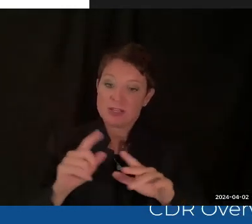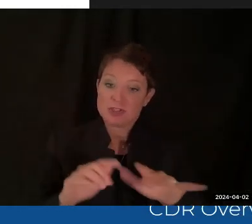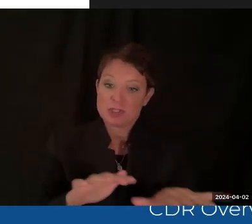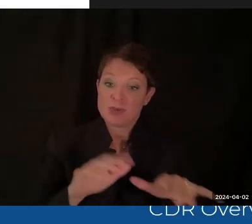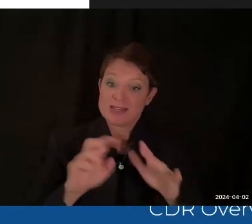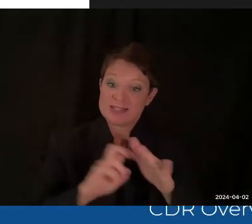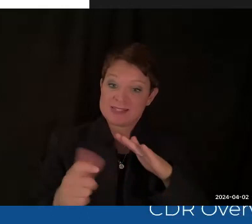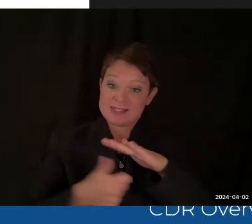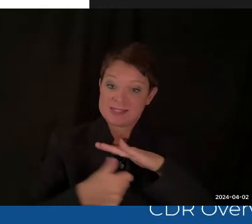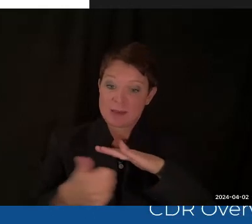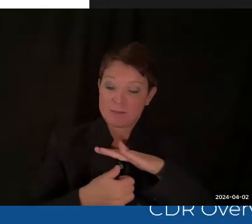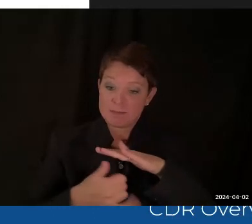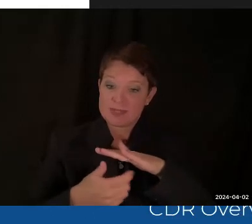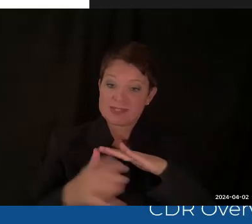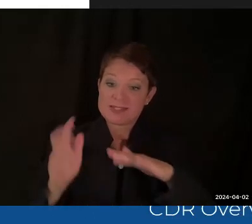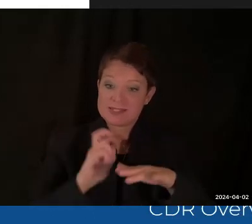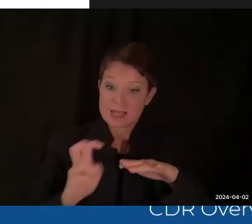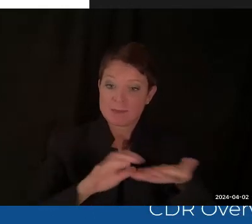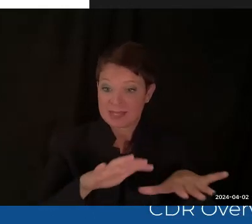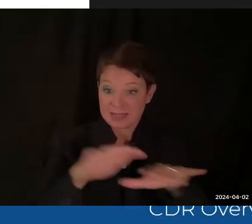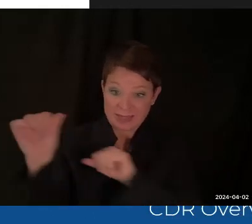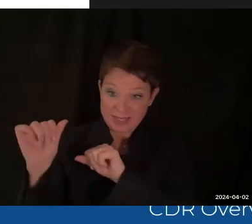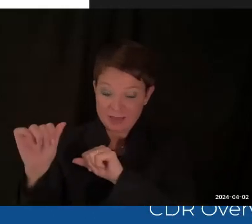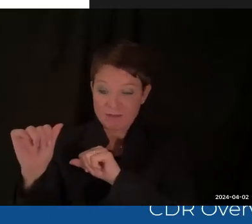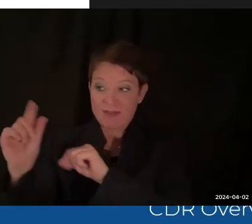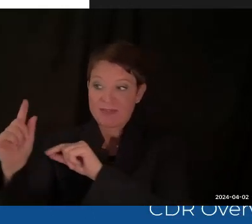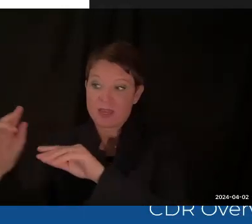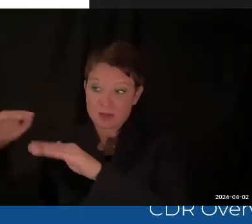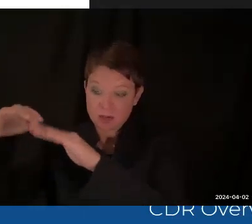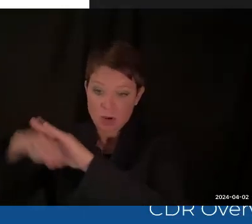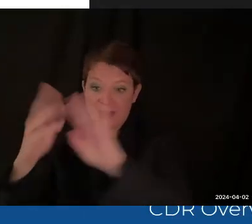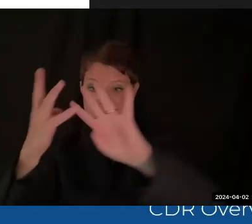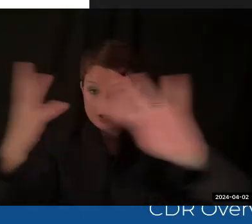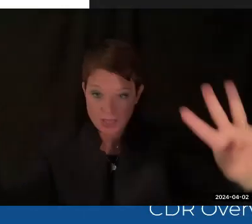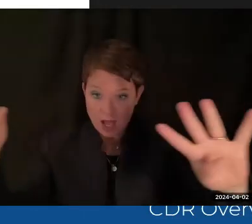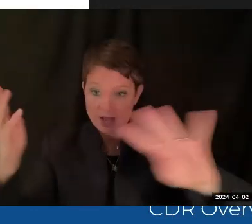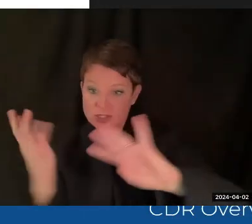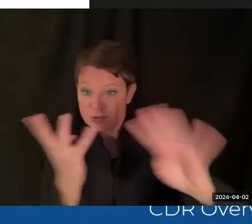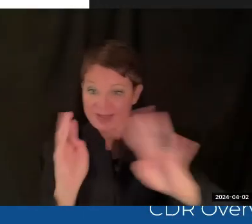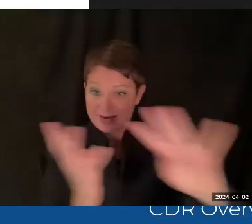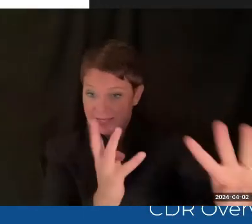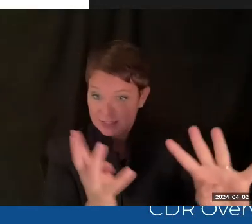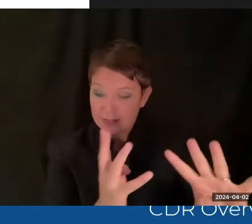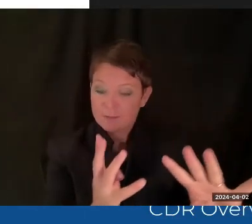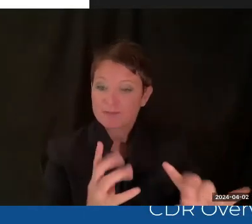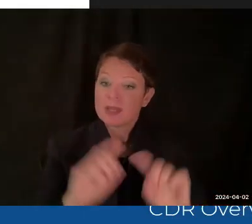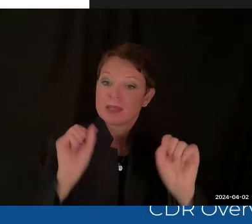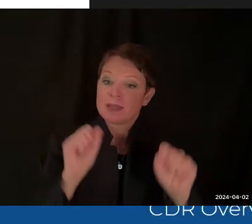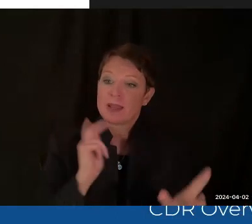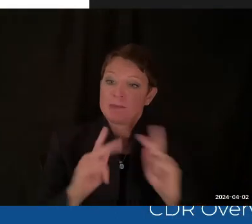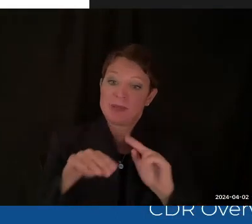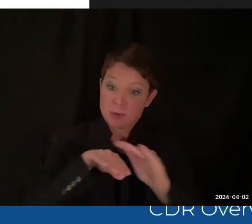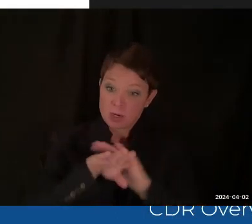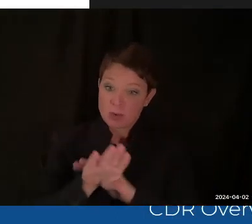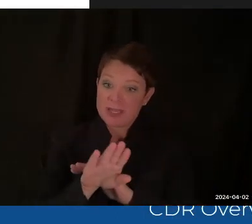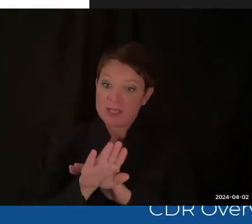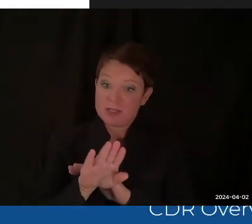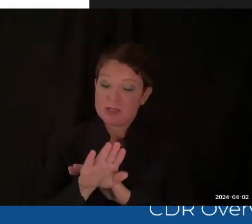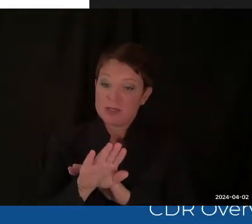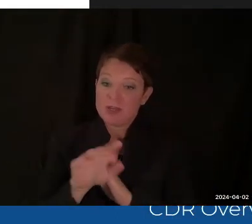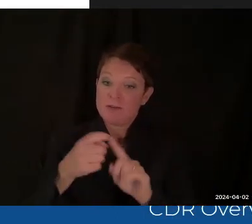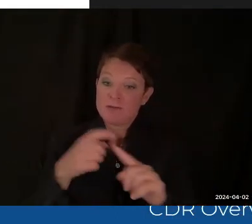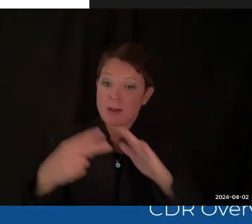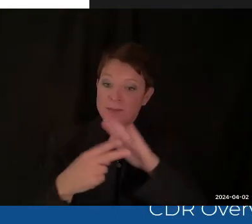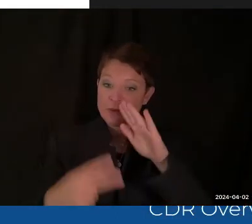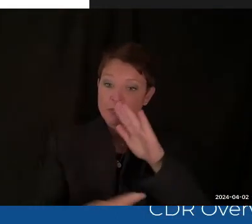SEPTA to the street and then queue up to get in? Gotcha. Can people enter the space from the